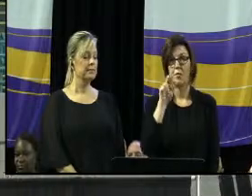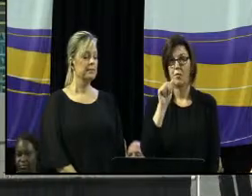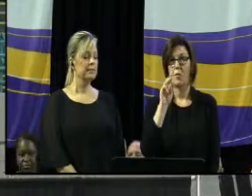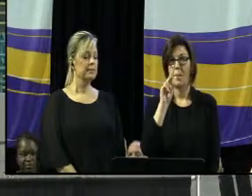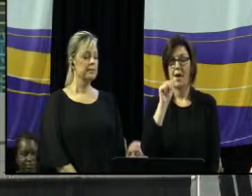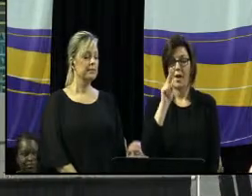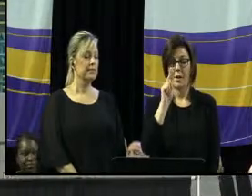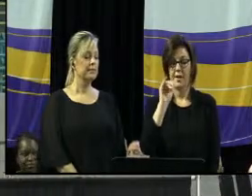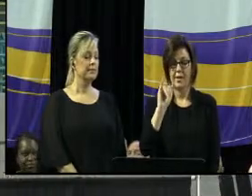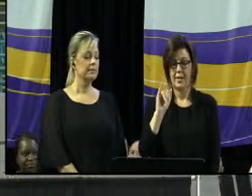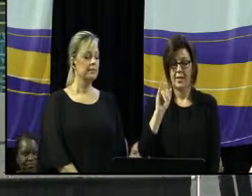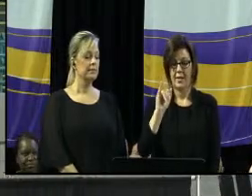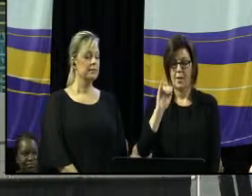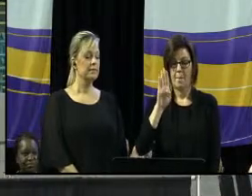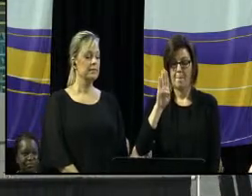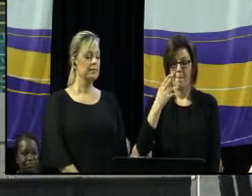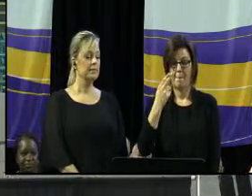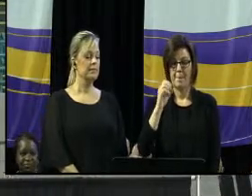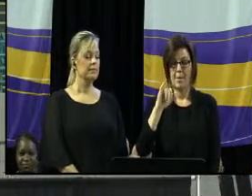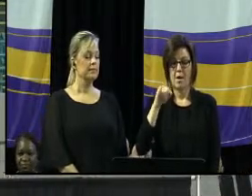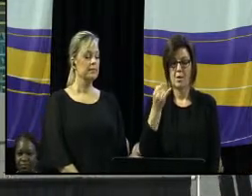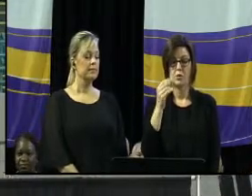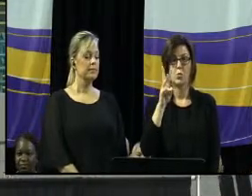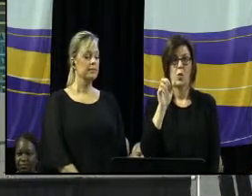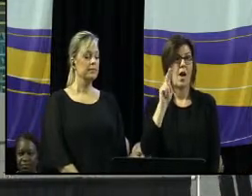Ramani Ashok Bajwani.